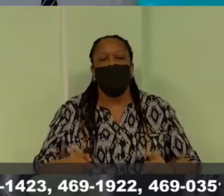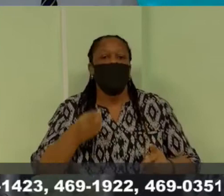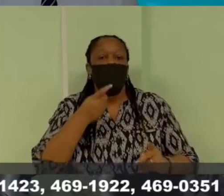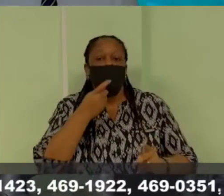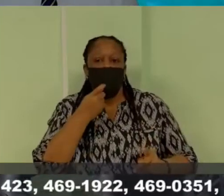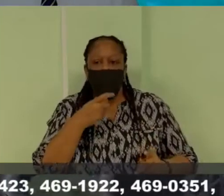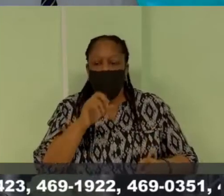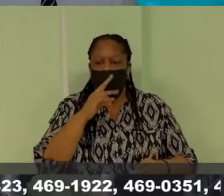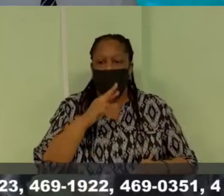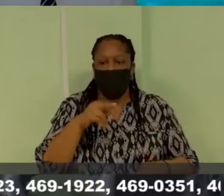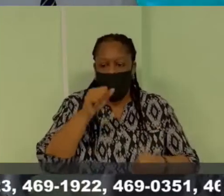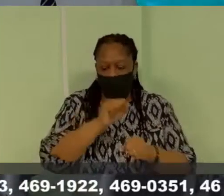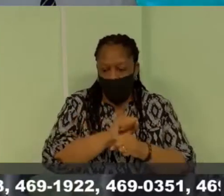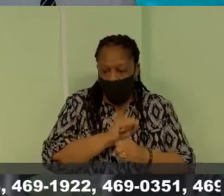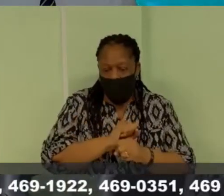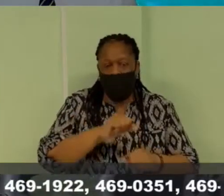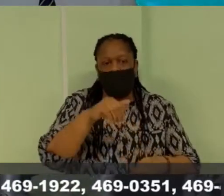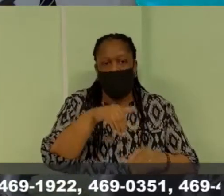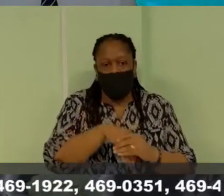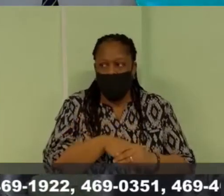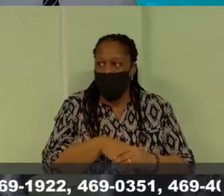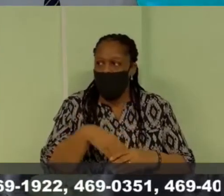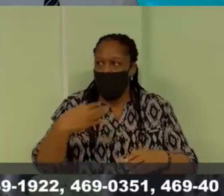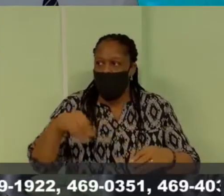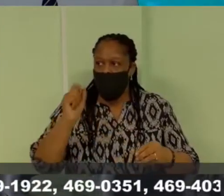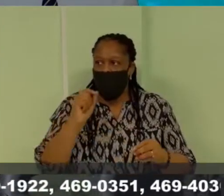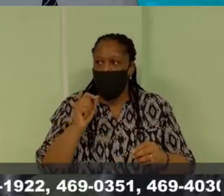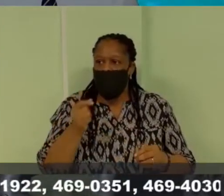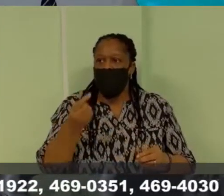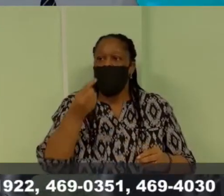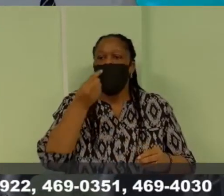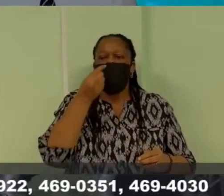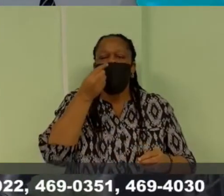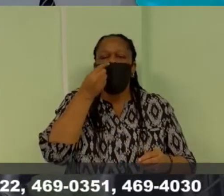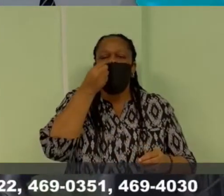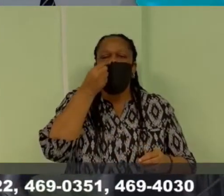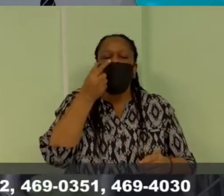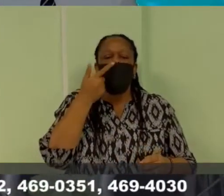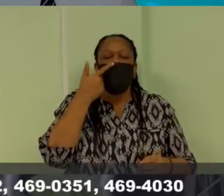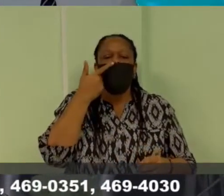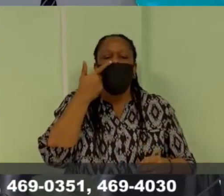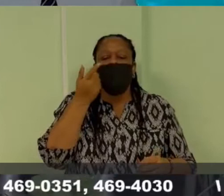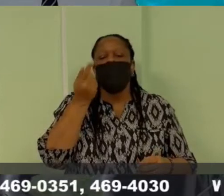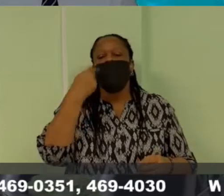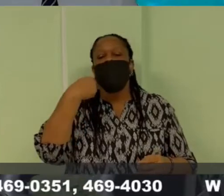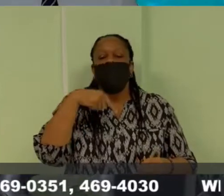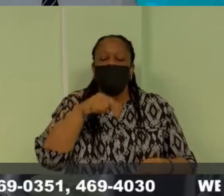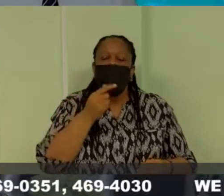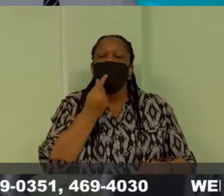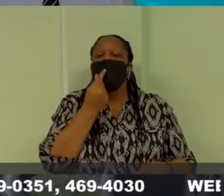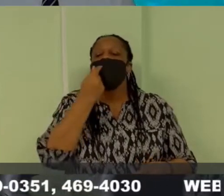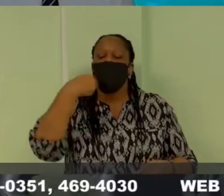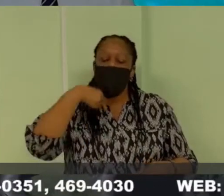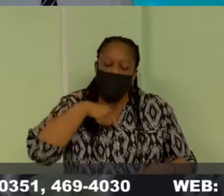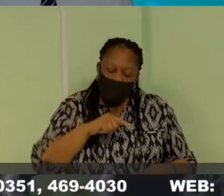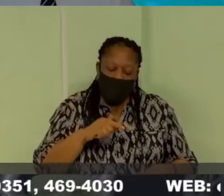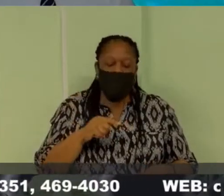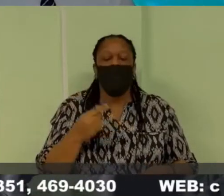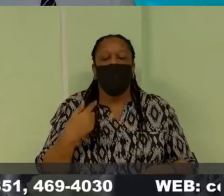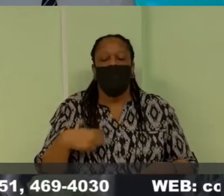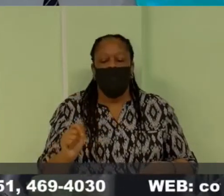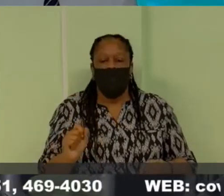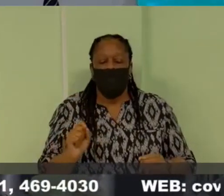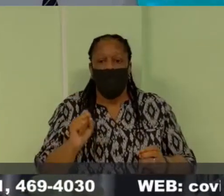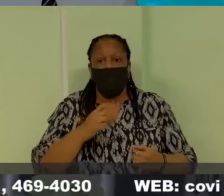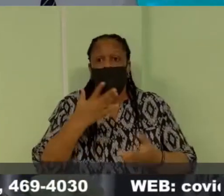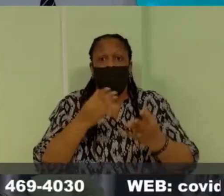doing any intubation where you're putting a tube into the person's lungs, and there's a risk of aerosols that are